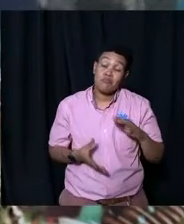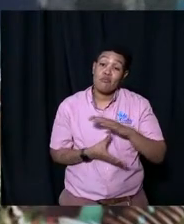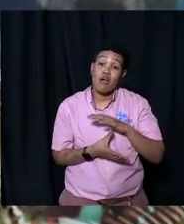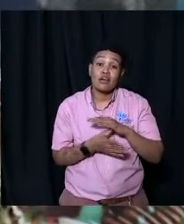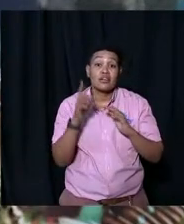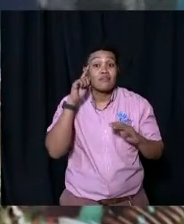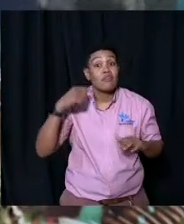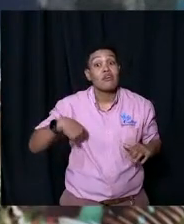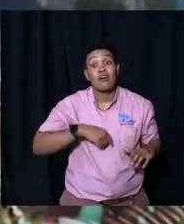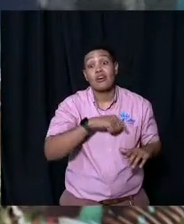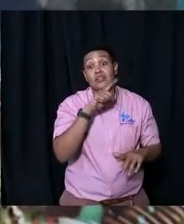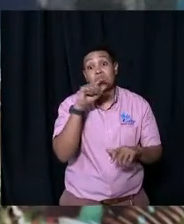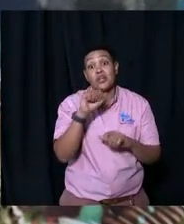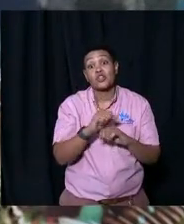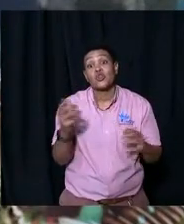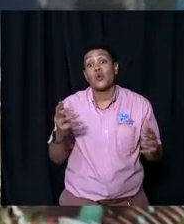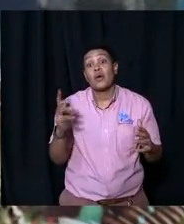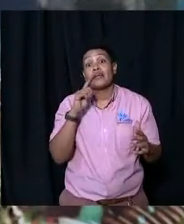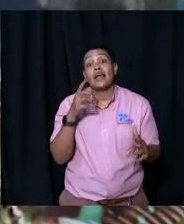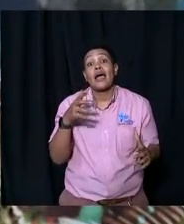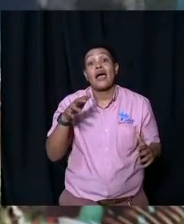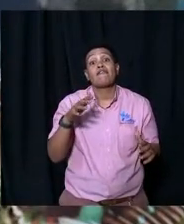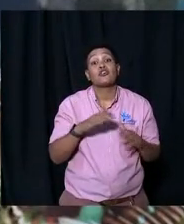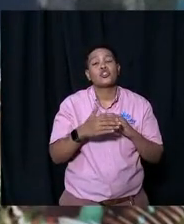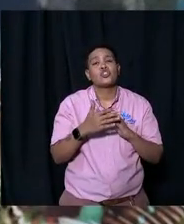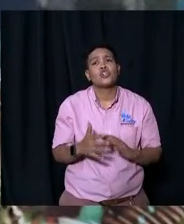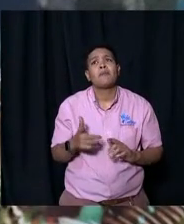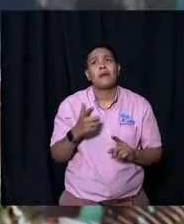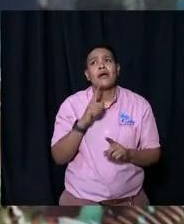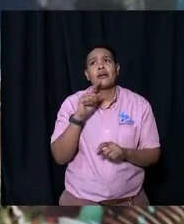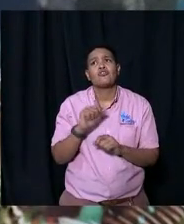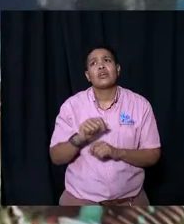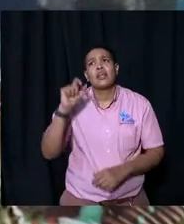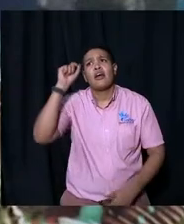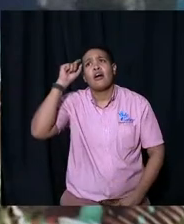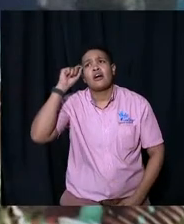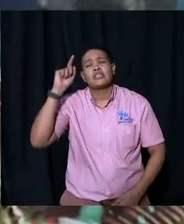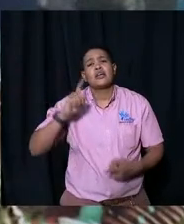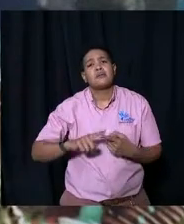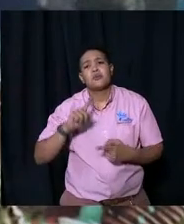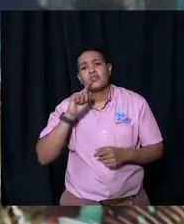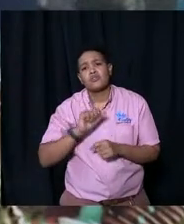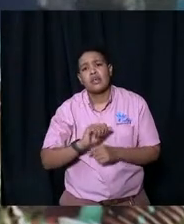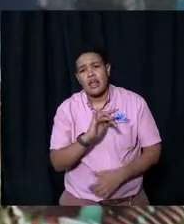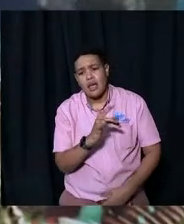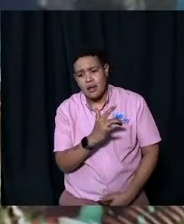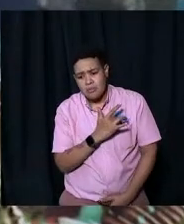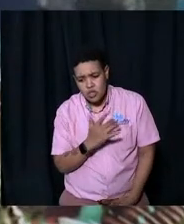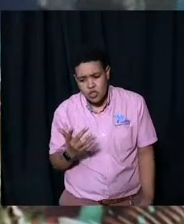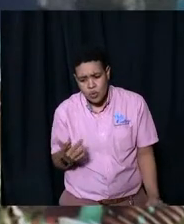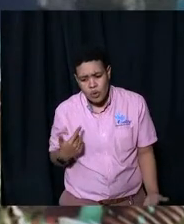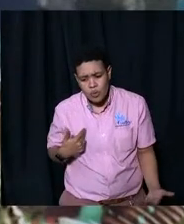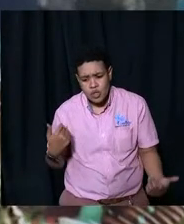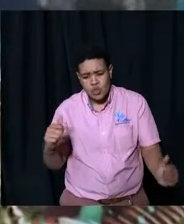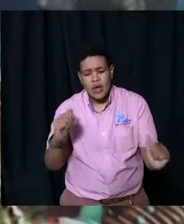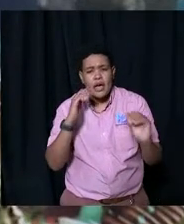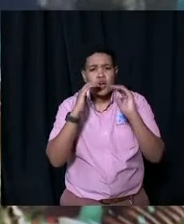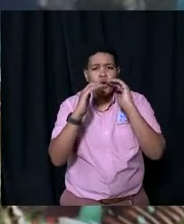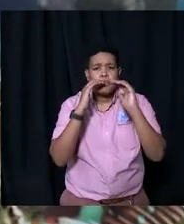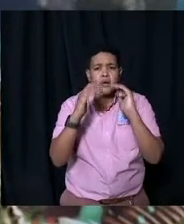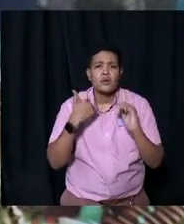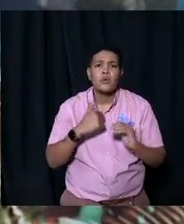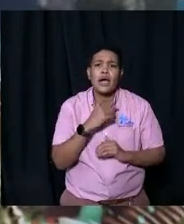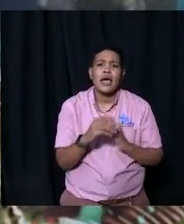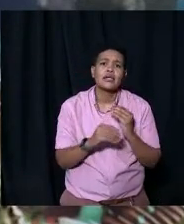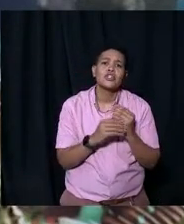to be sure that the average Jamaican understands and appreciates what it is that we are trying to communicate. We